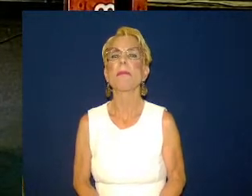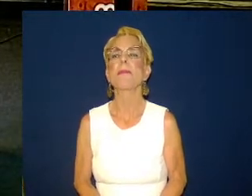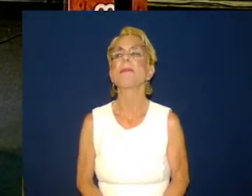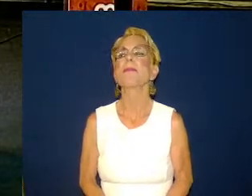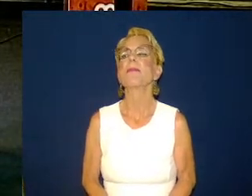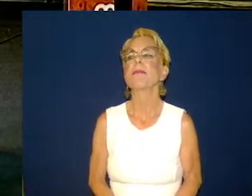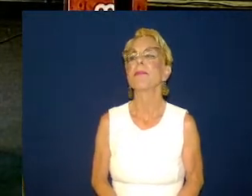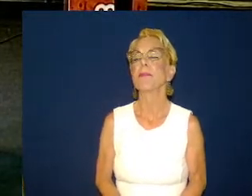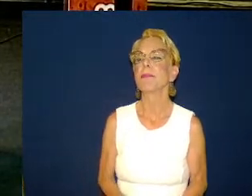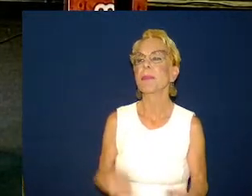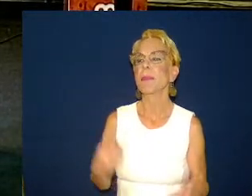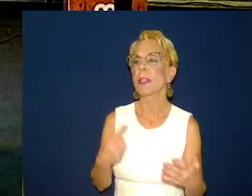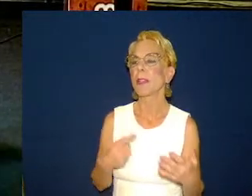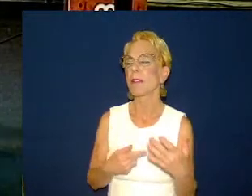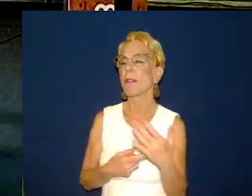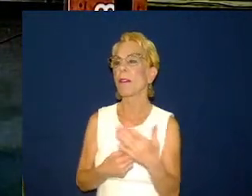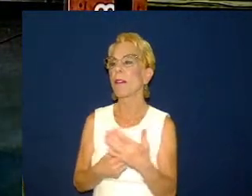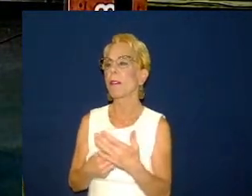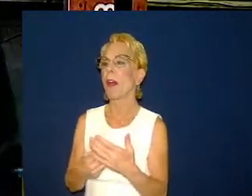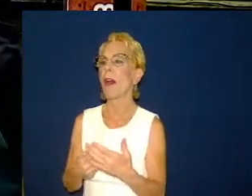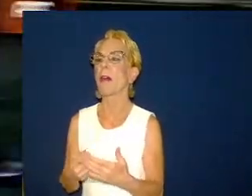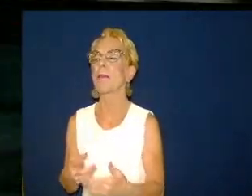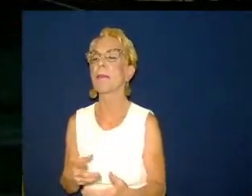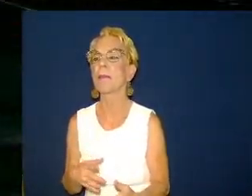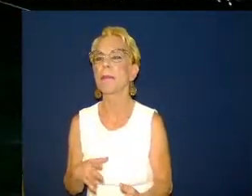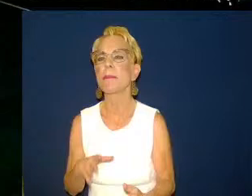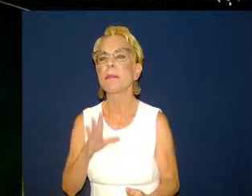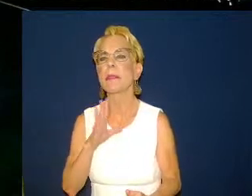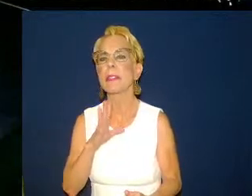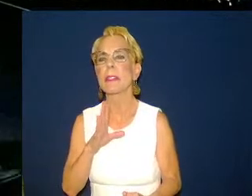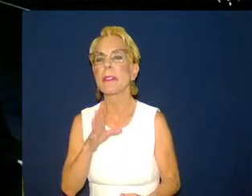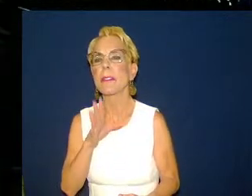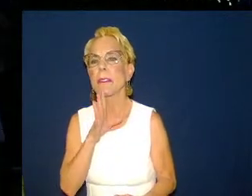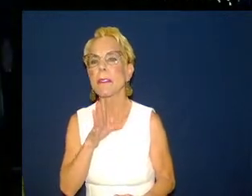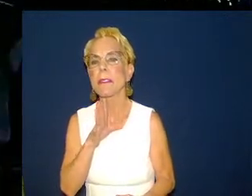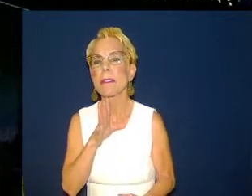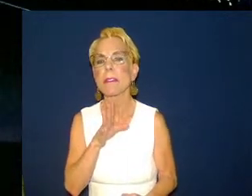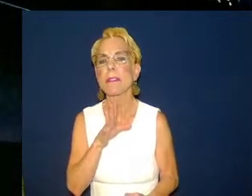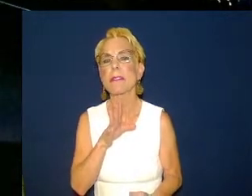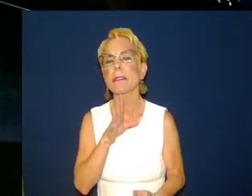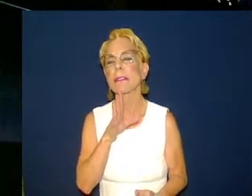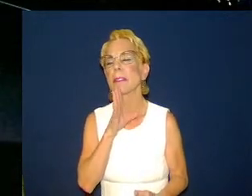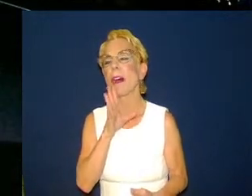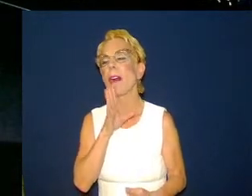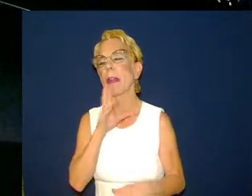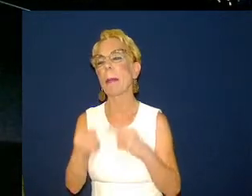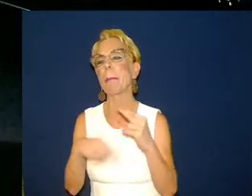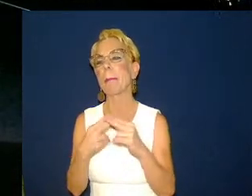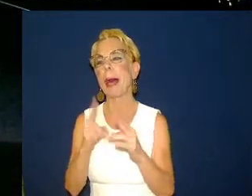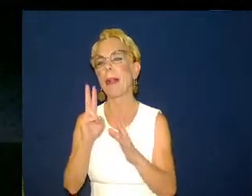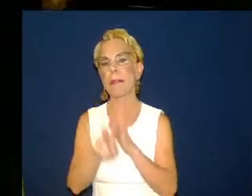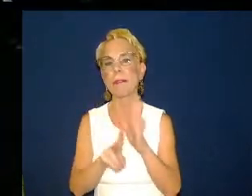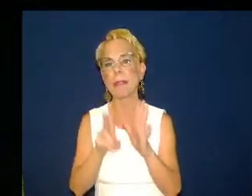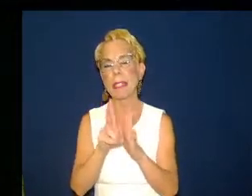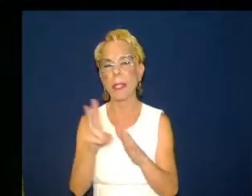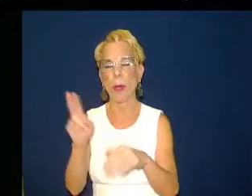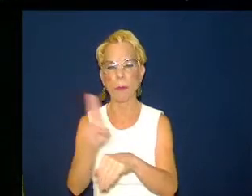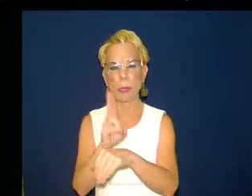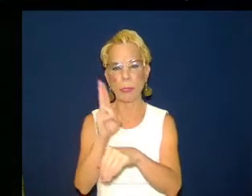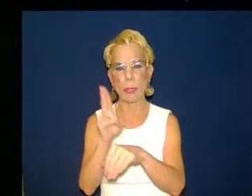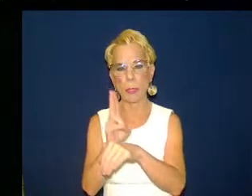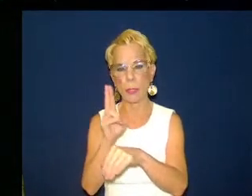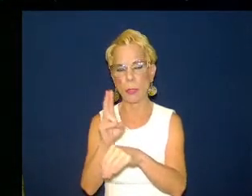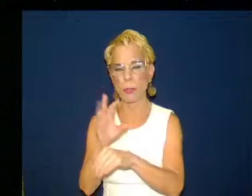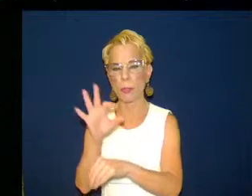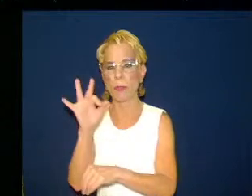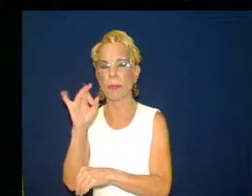study. Francis Chan was taking $1 bills and wadding them up and throwing them at the congregation.